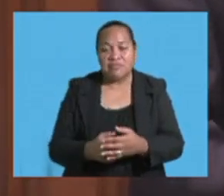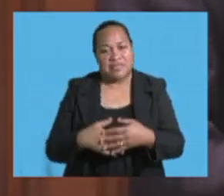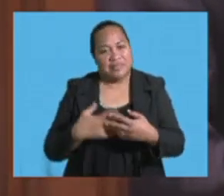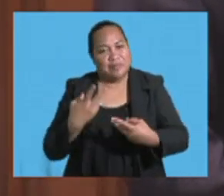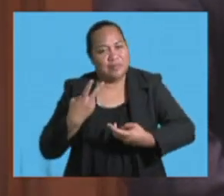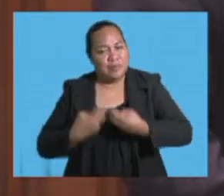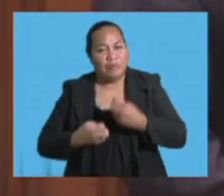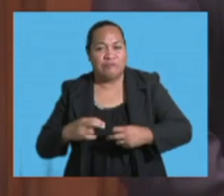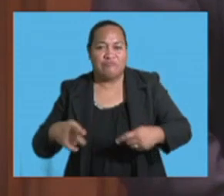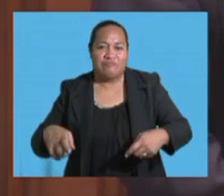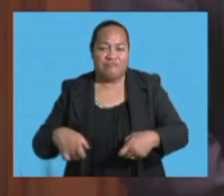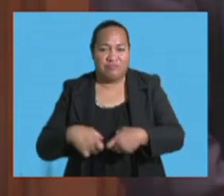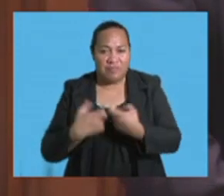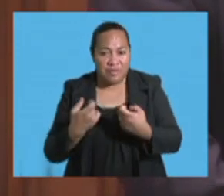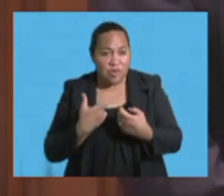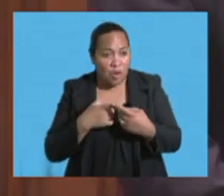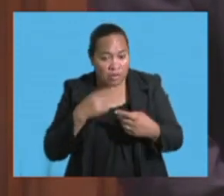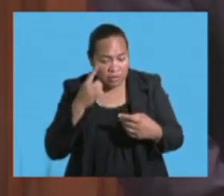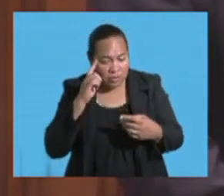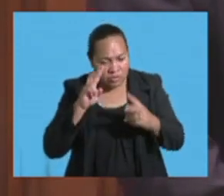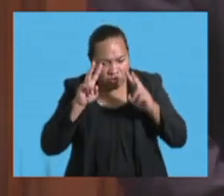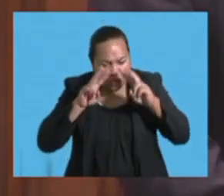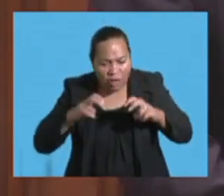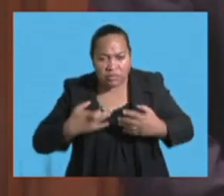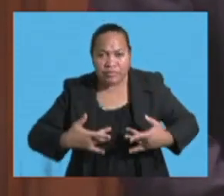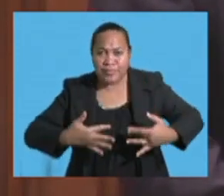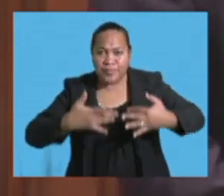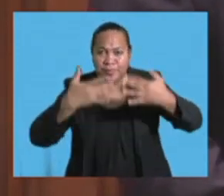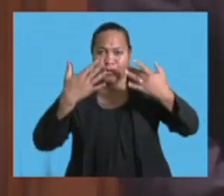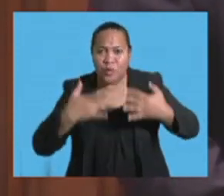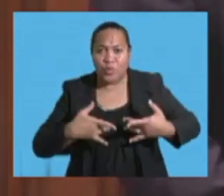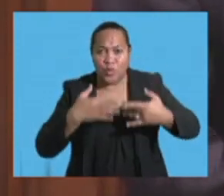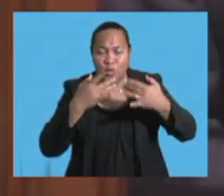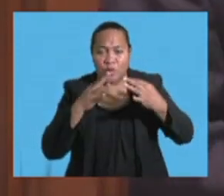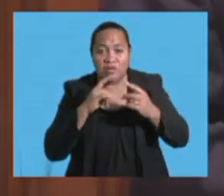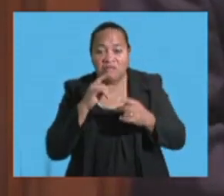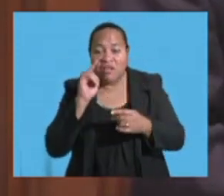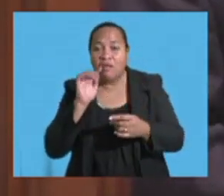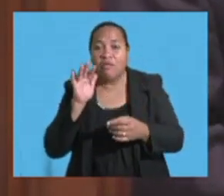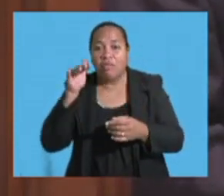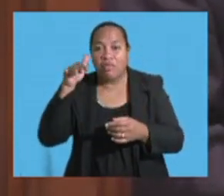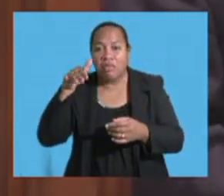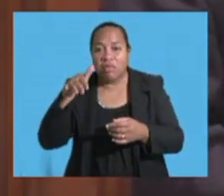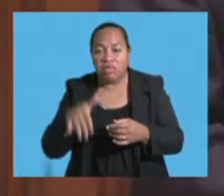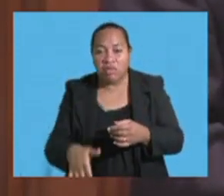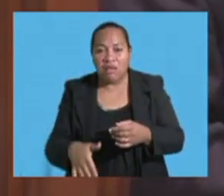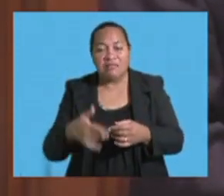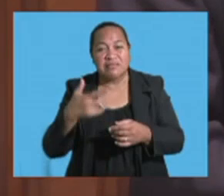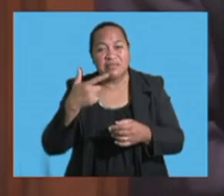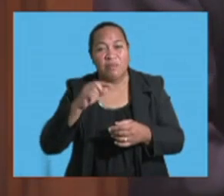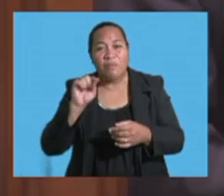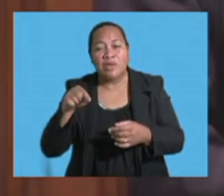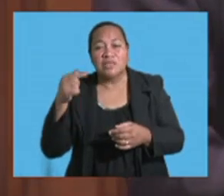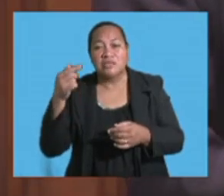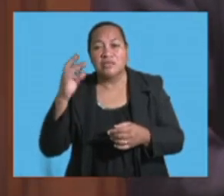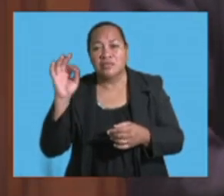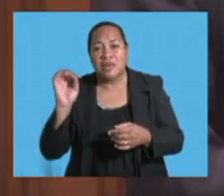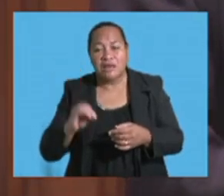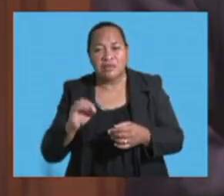the Fiji Bureau of Statistics estimate a 27% decline in the total agricultural output